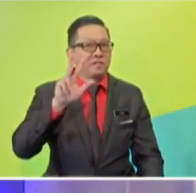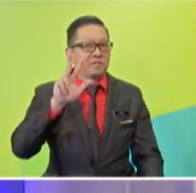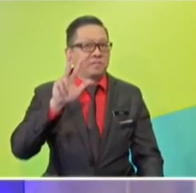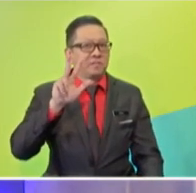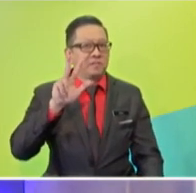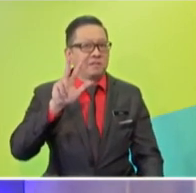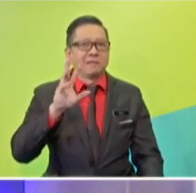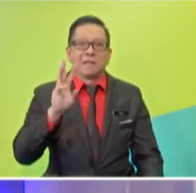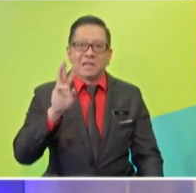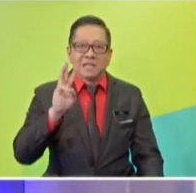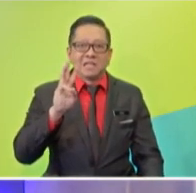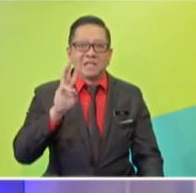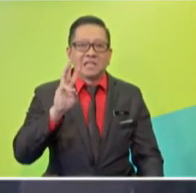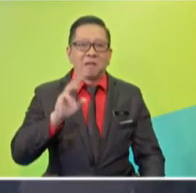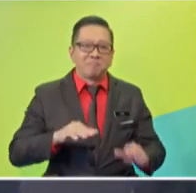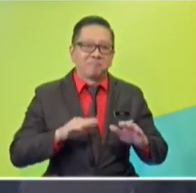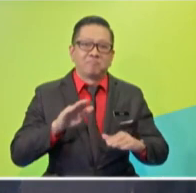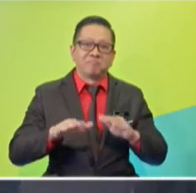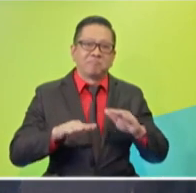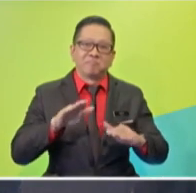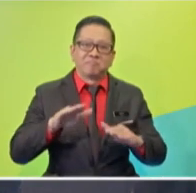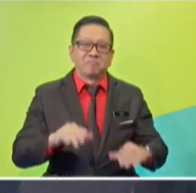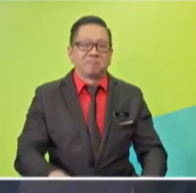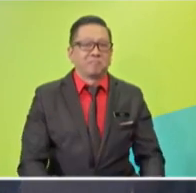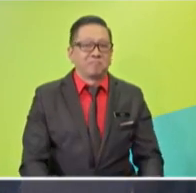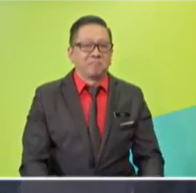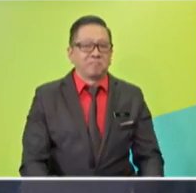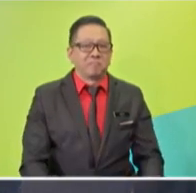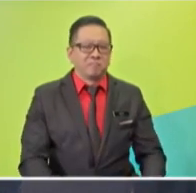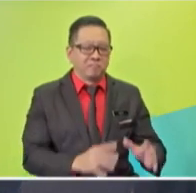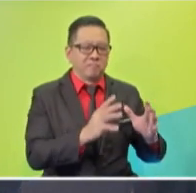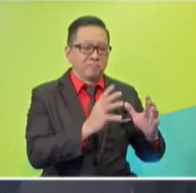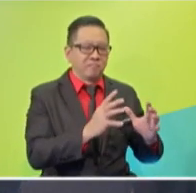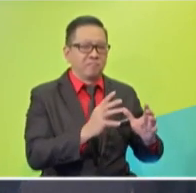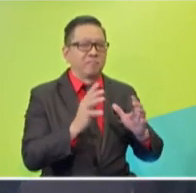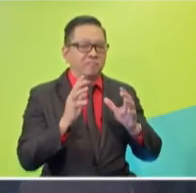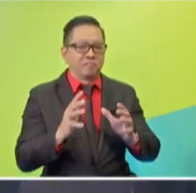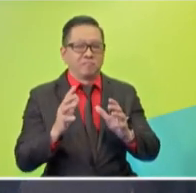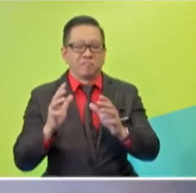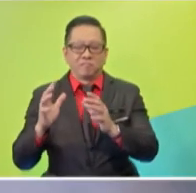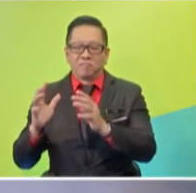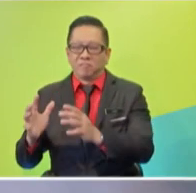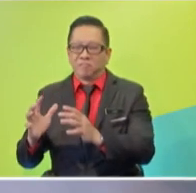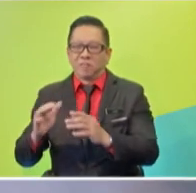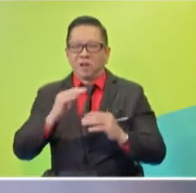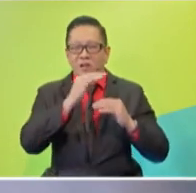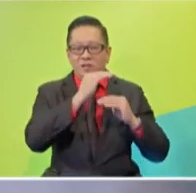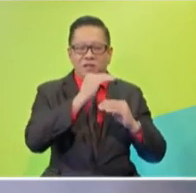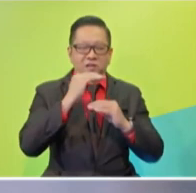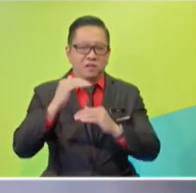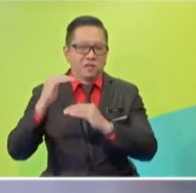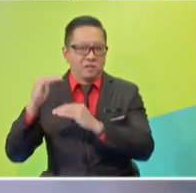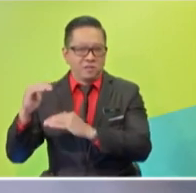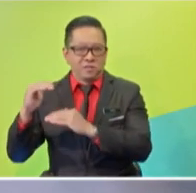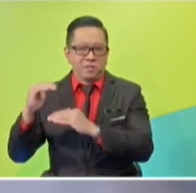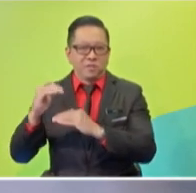are six steps. Ah. Don't get confused. Step, stages. Right, that's how you have to listen really